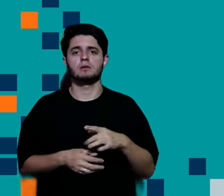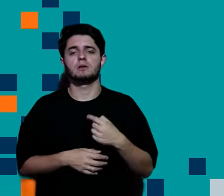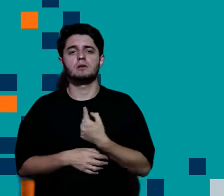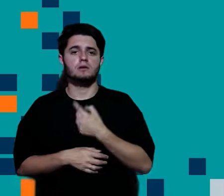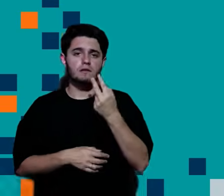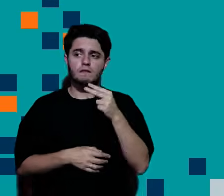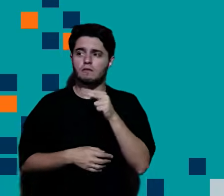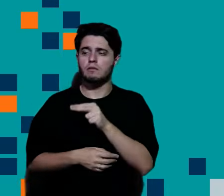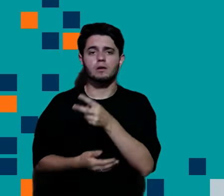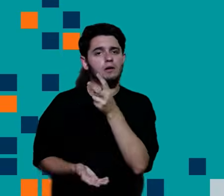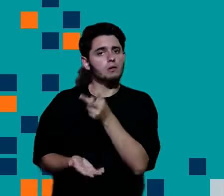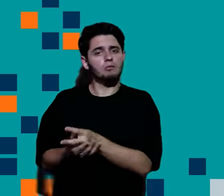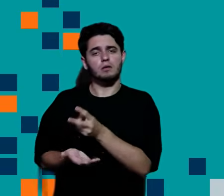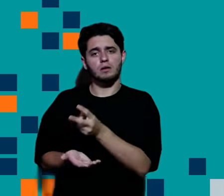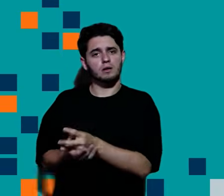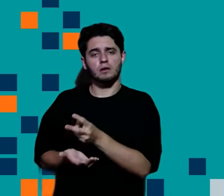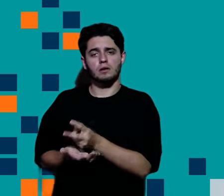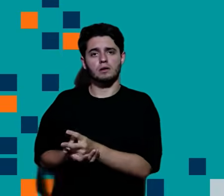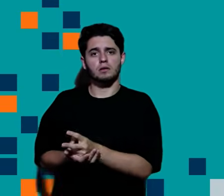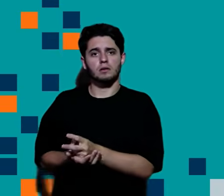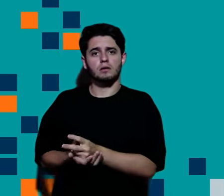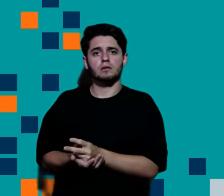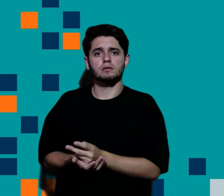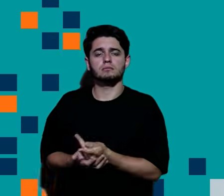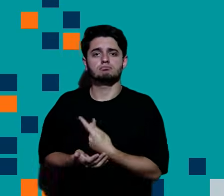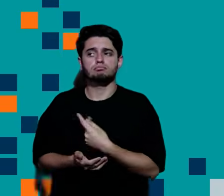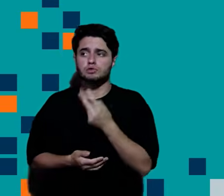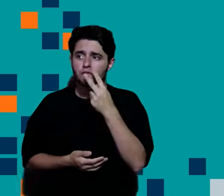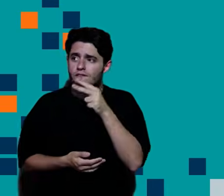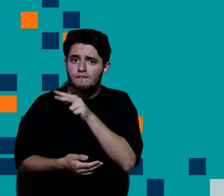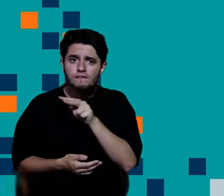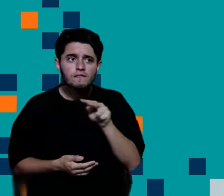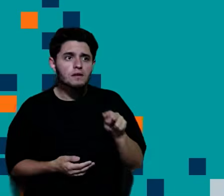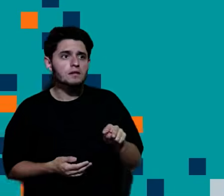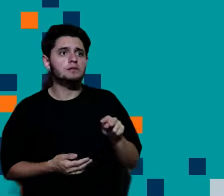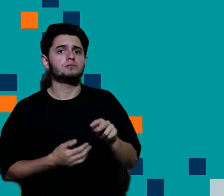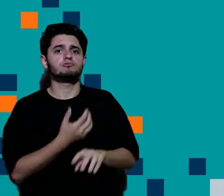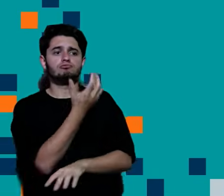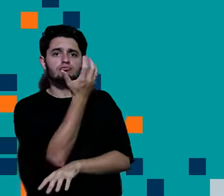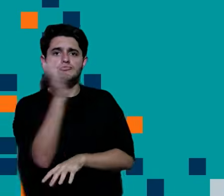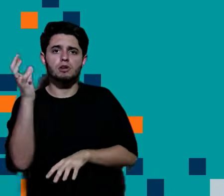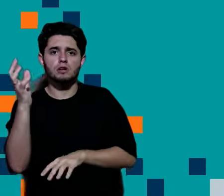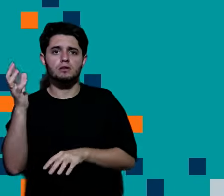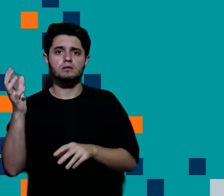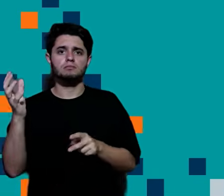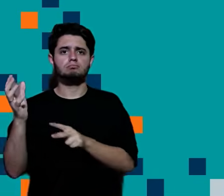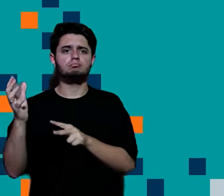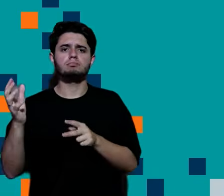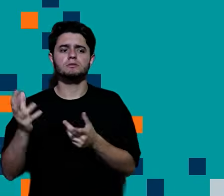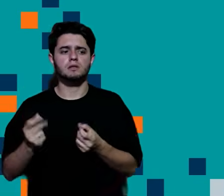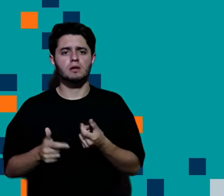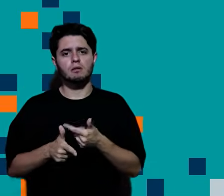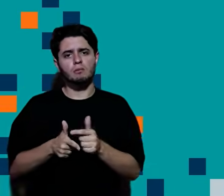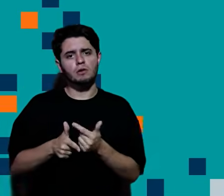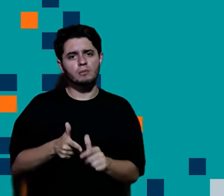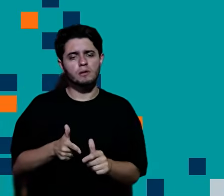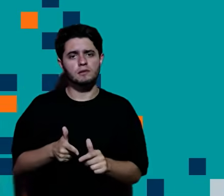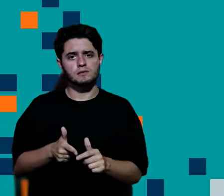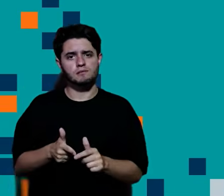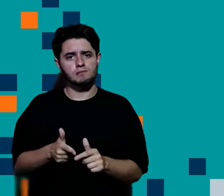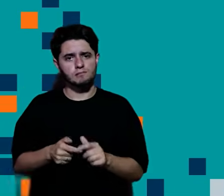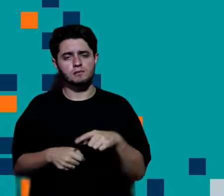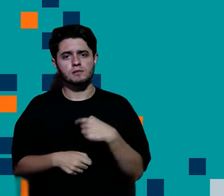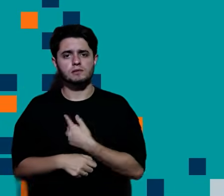the same way? Do we view our habitats as things that can either be problematic and pollute our